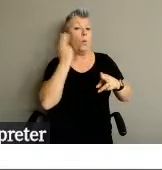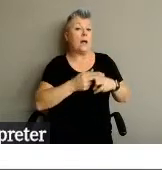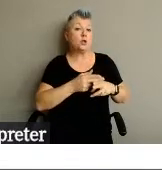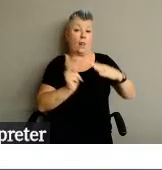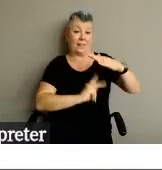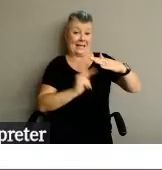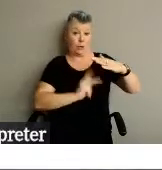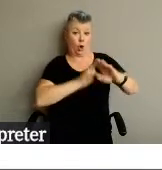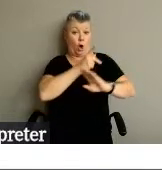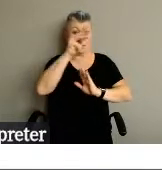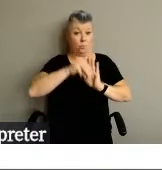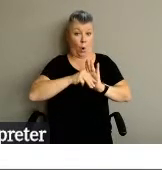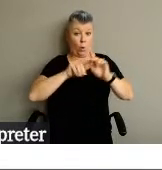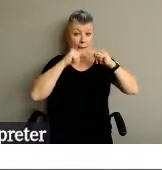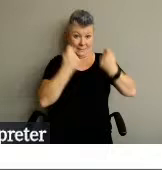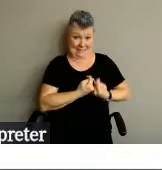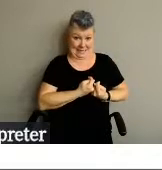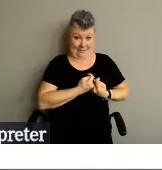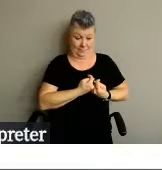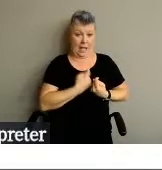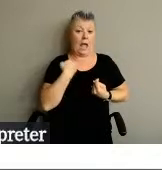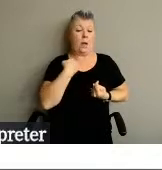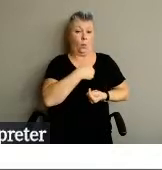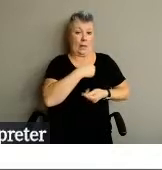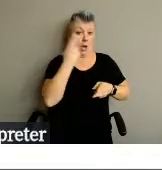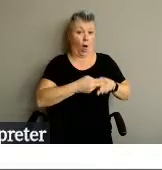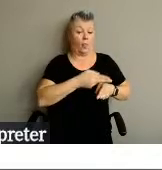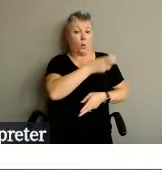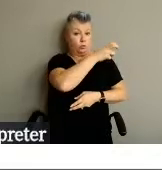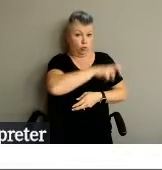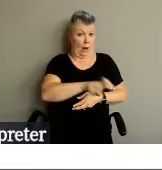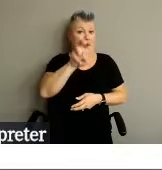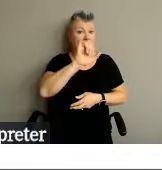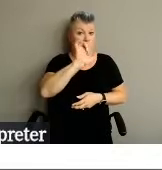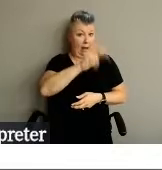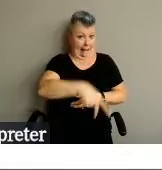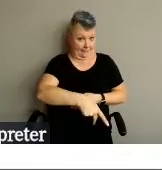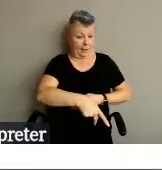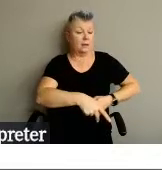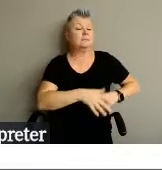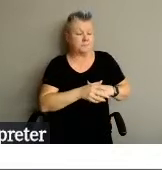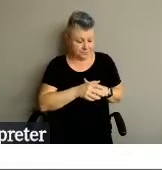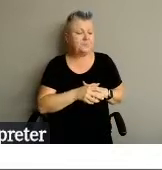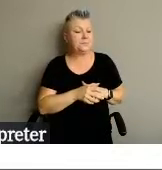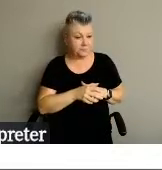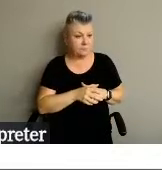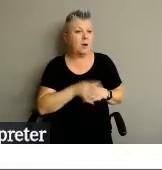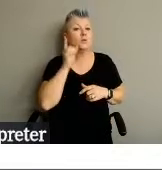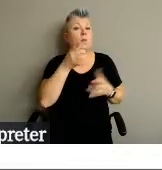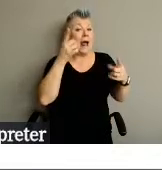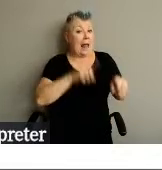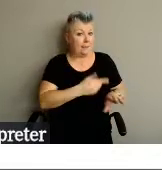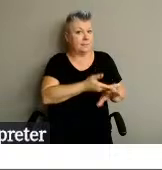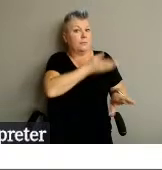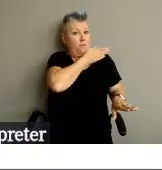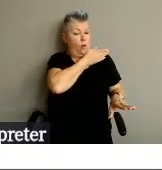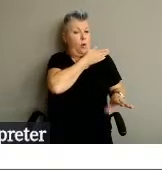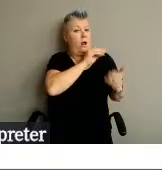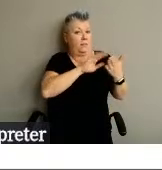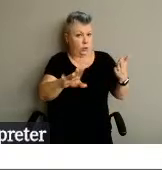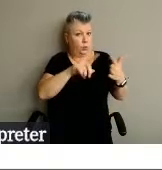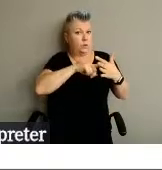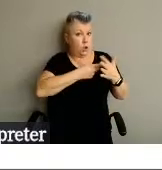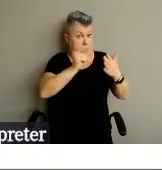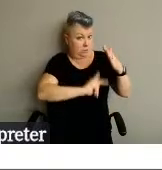that transition. We call them transition IEPs. So we meet with our counterparts, they meet with their counterparts. That's happening right before. Gotcha.